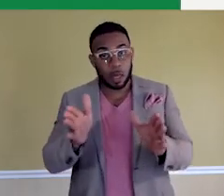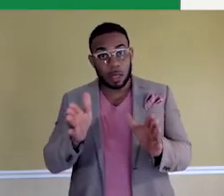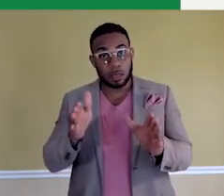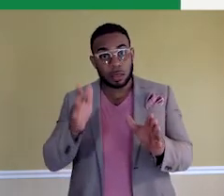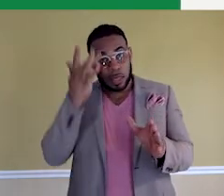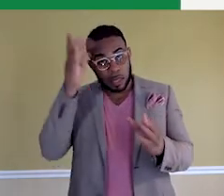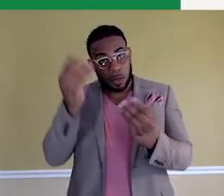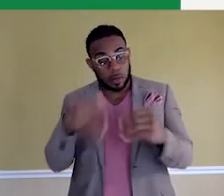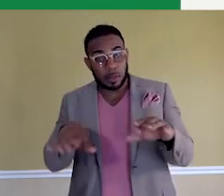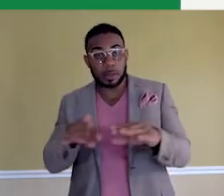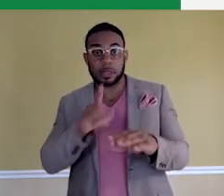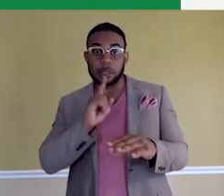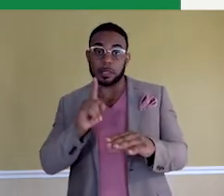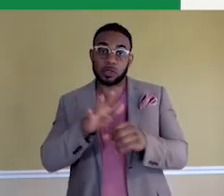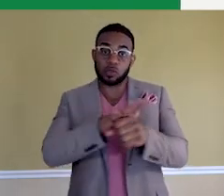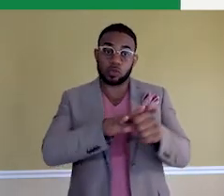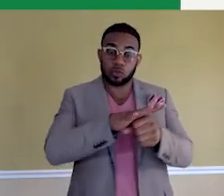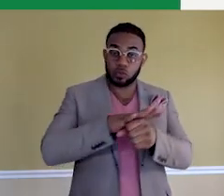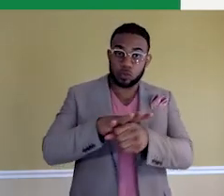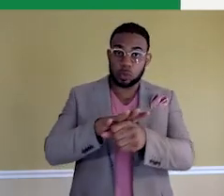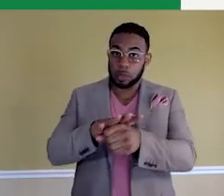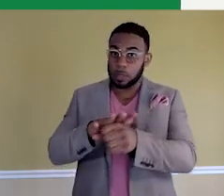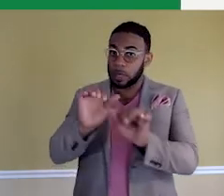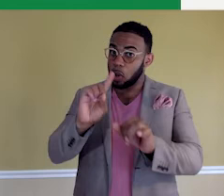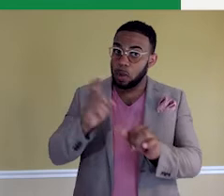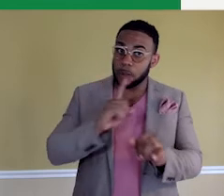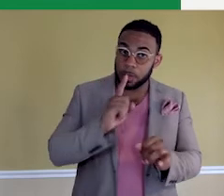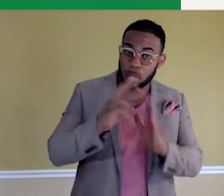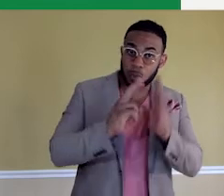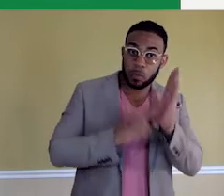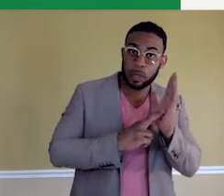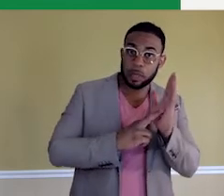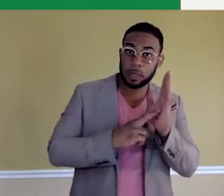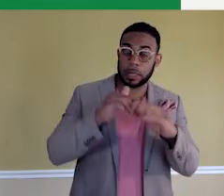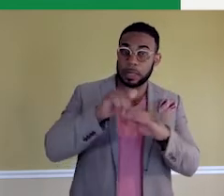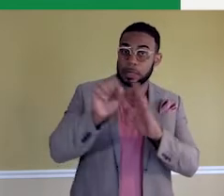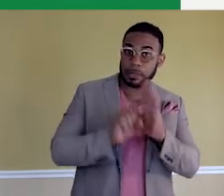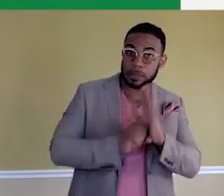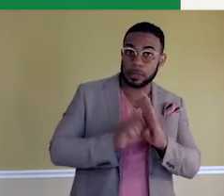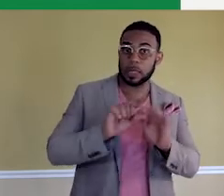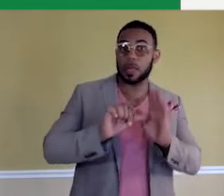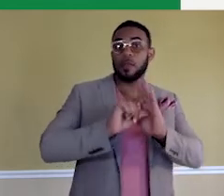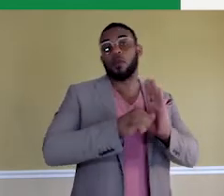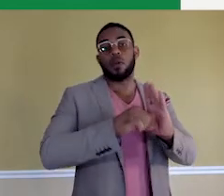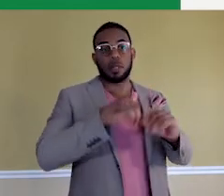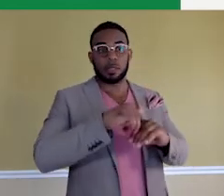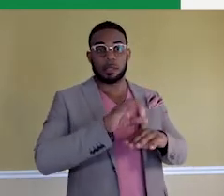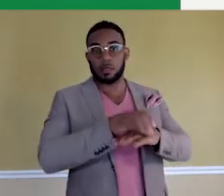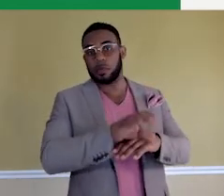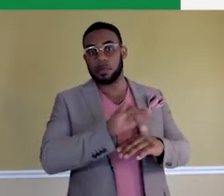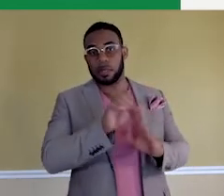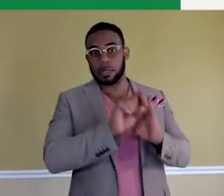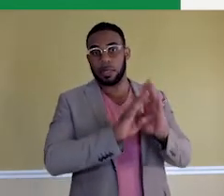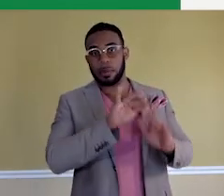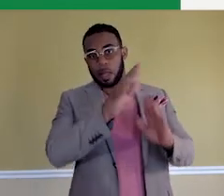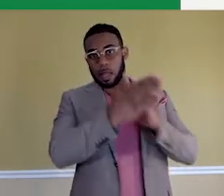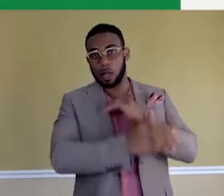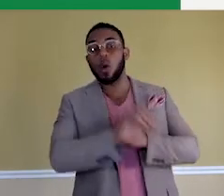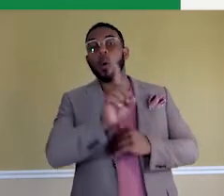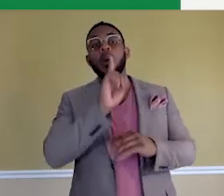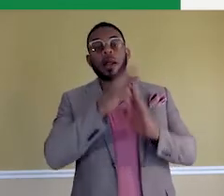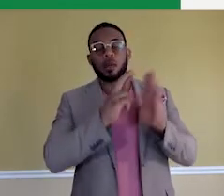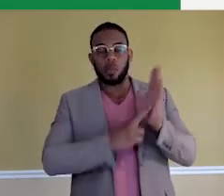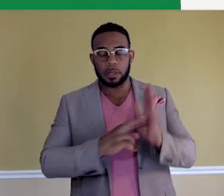intellectual property is jurisdictional. It can only be registered in a state and enforced in the state or in the country where it